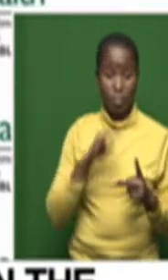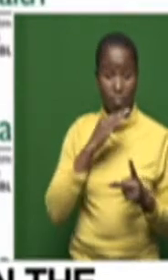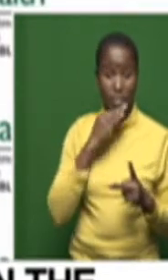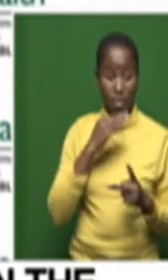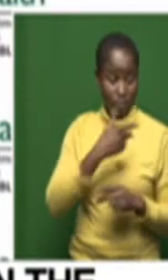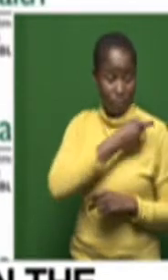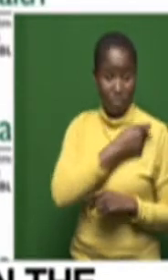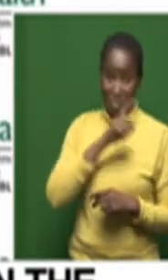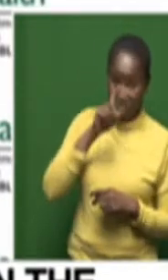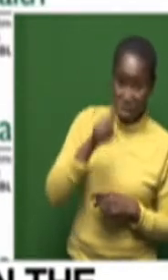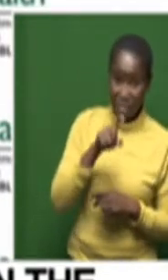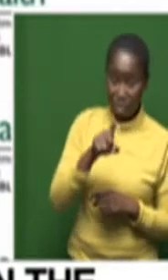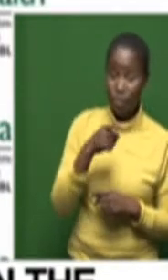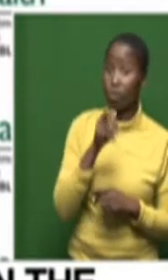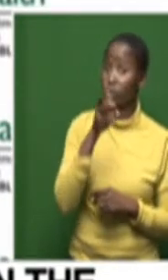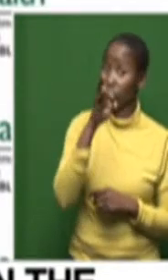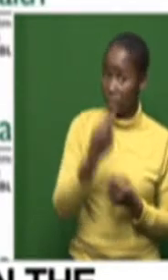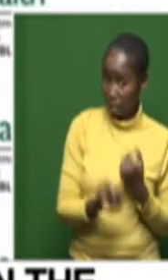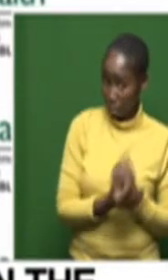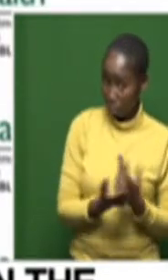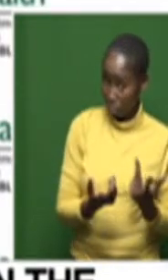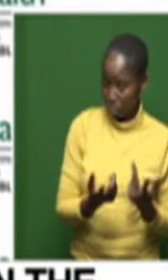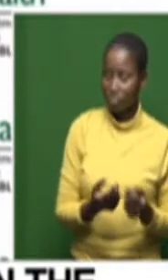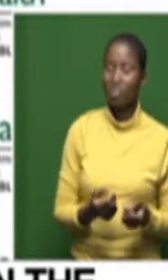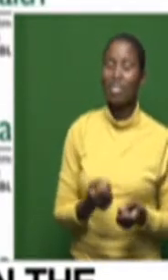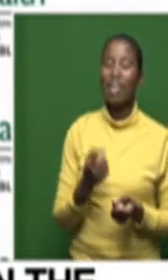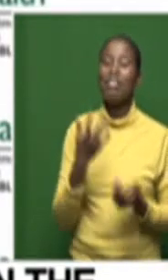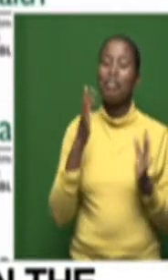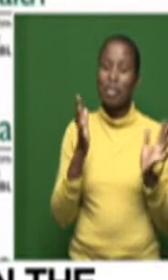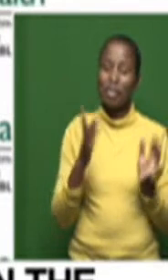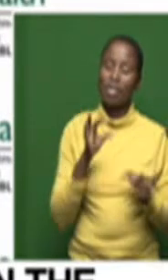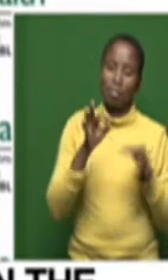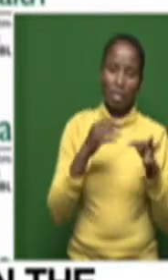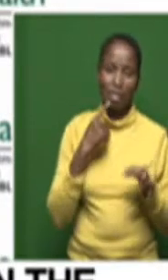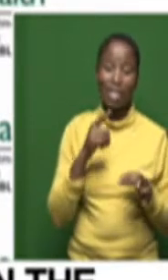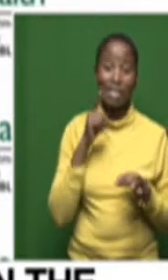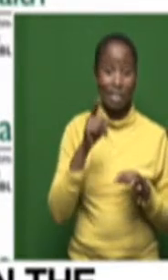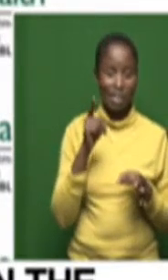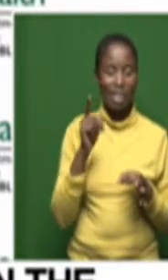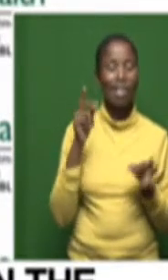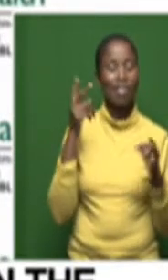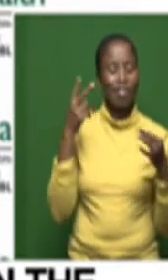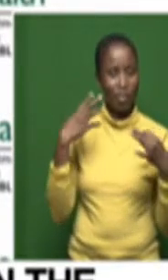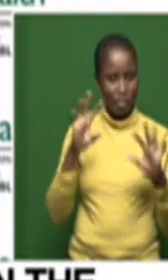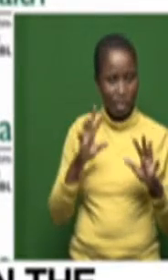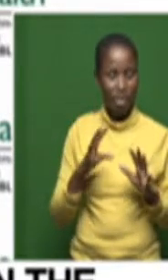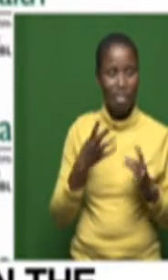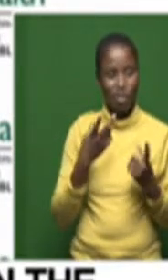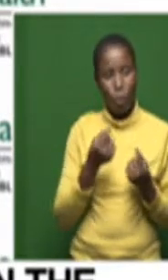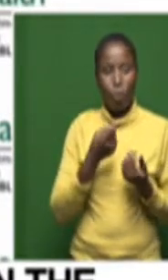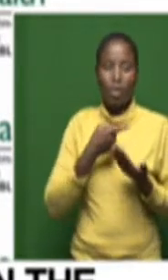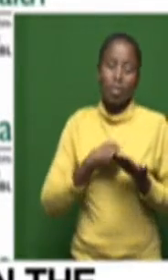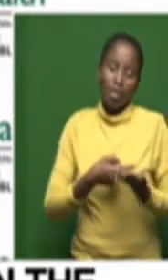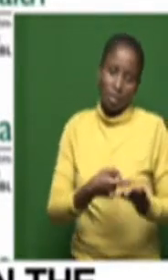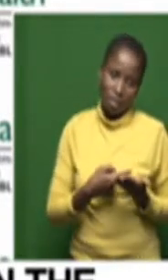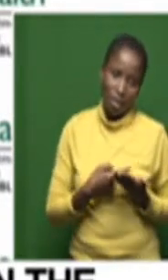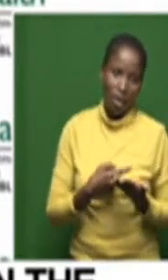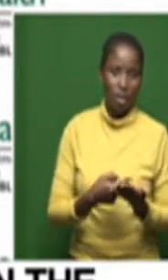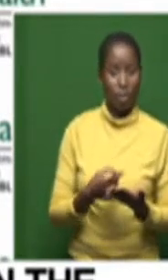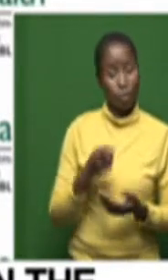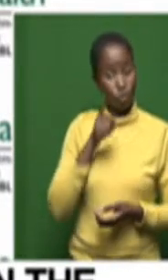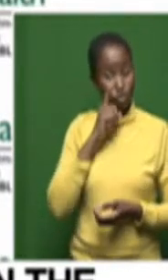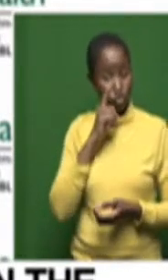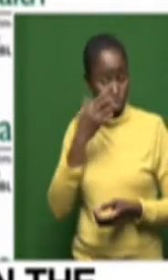as I've said, it's a matter which has been raised. We are discussing under what conditions this